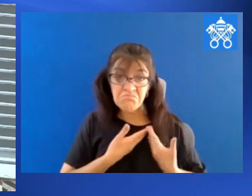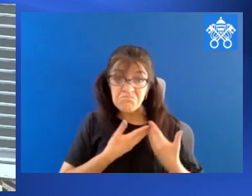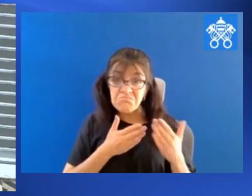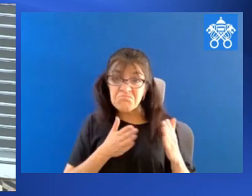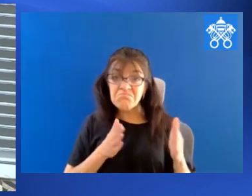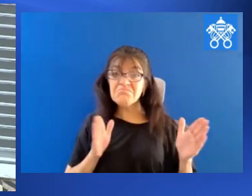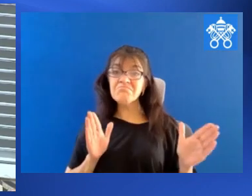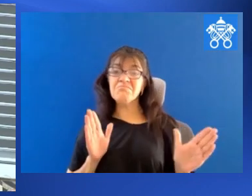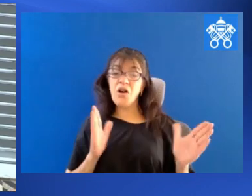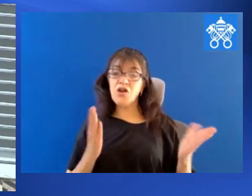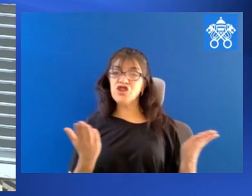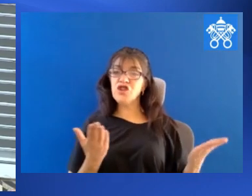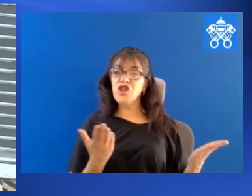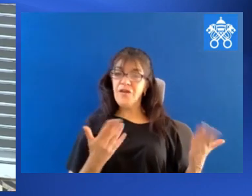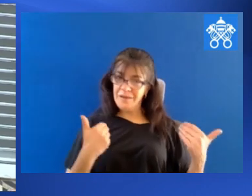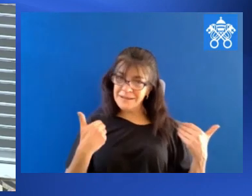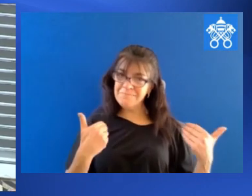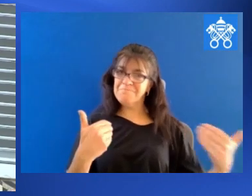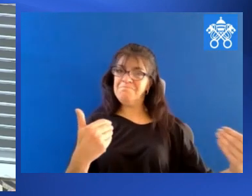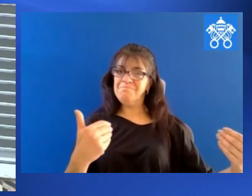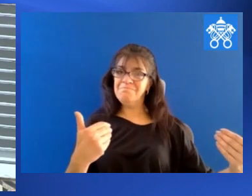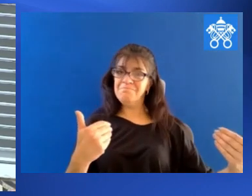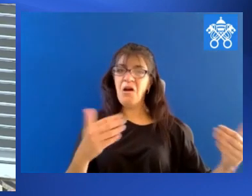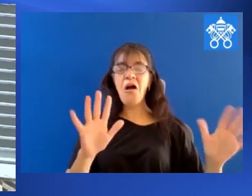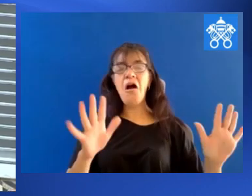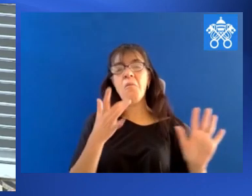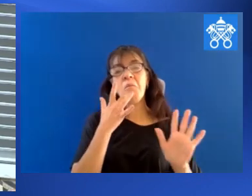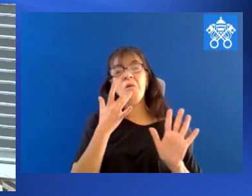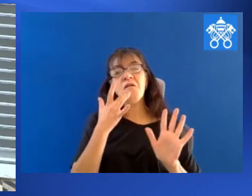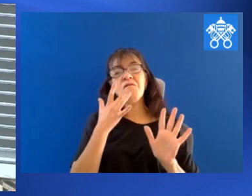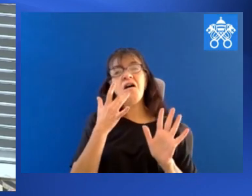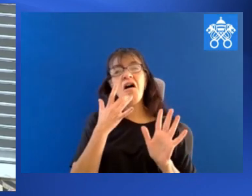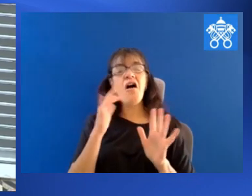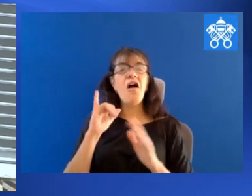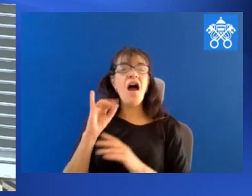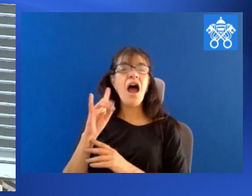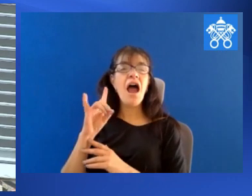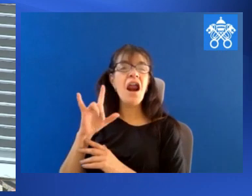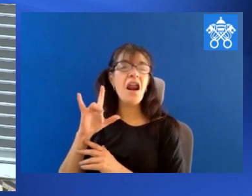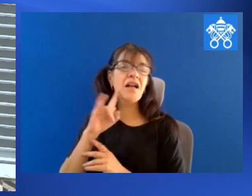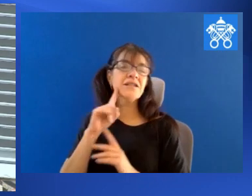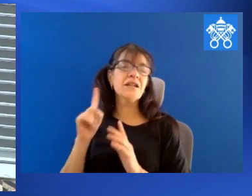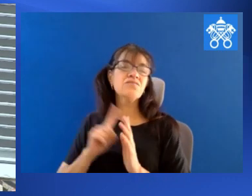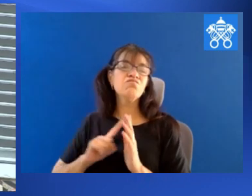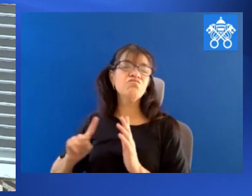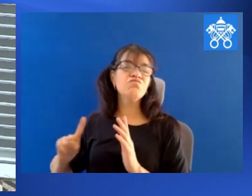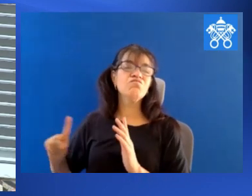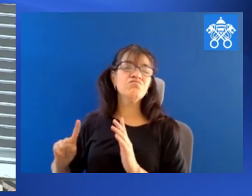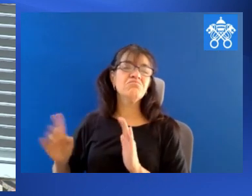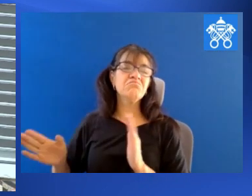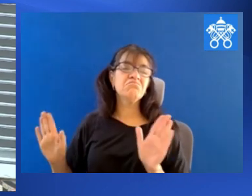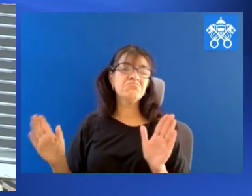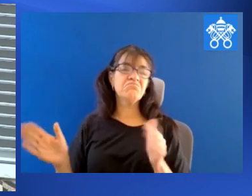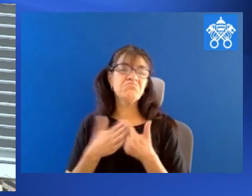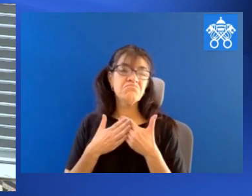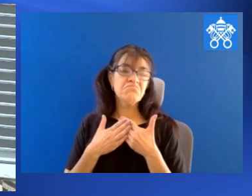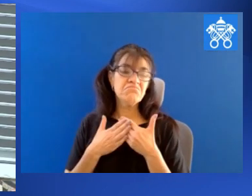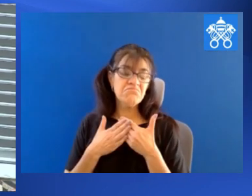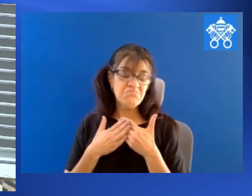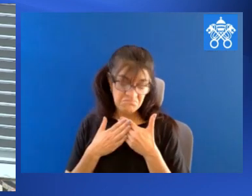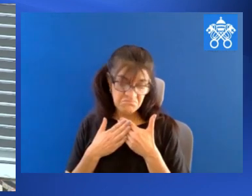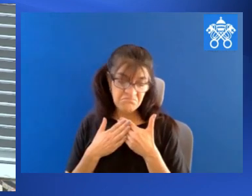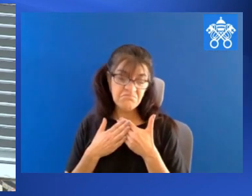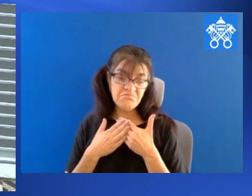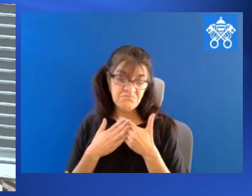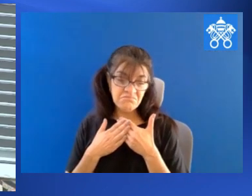and open our hearts to love and service, or do we prefer the straw fires of idols that alienate us and close us in on ourselves?